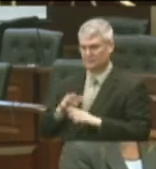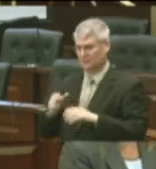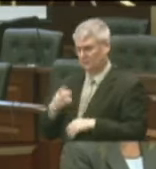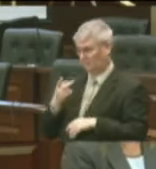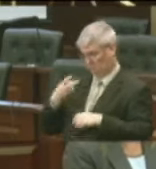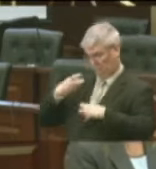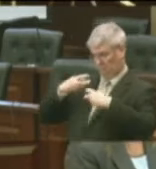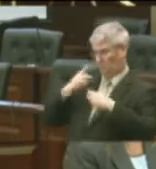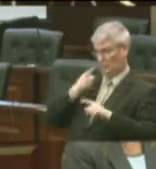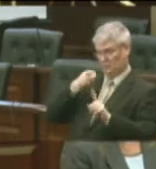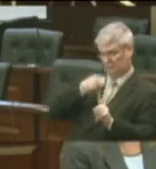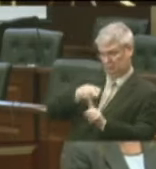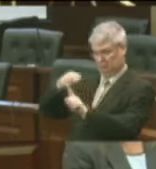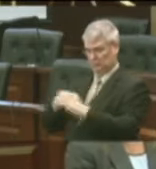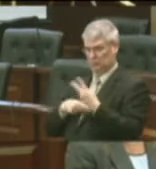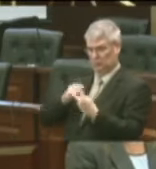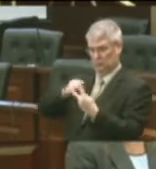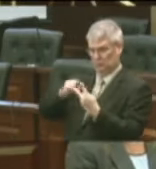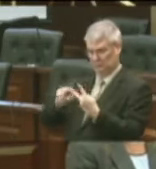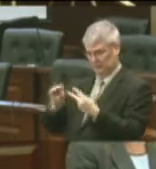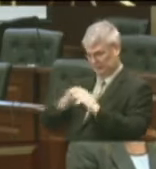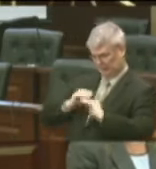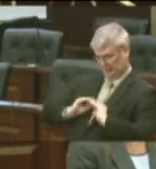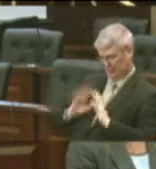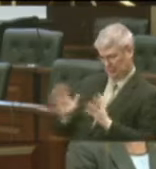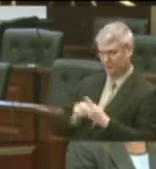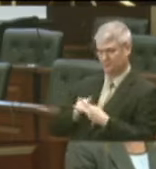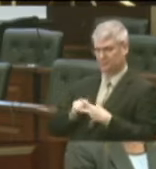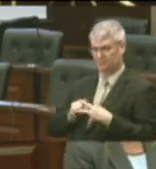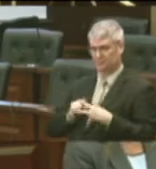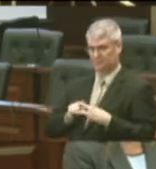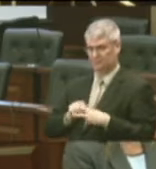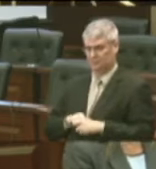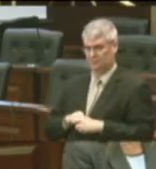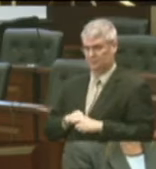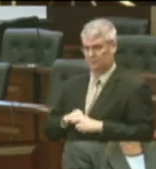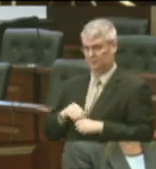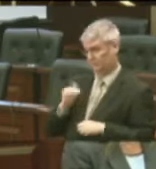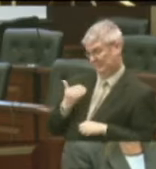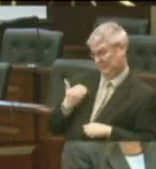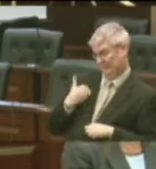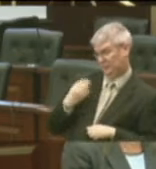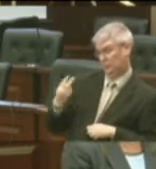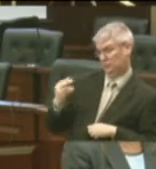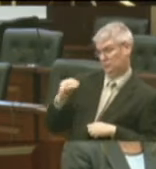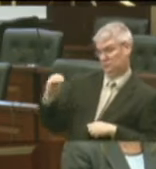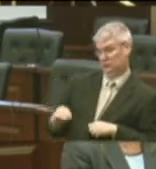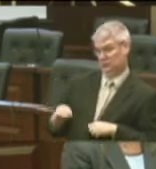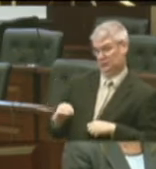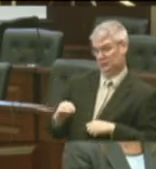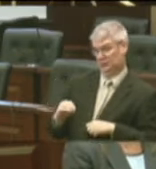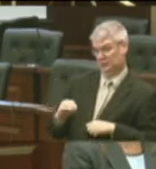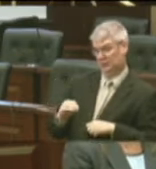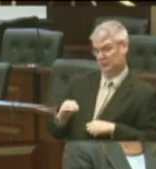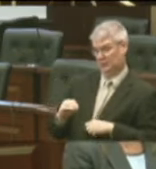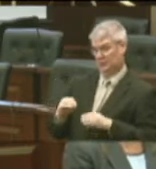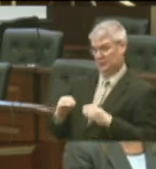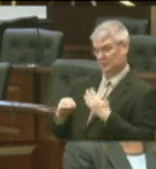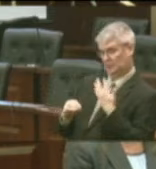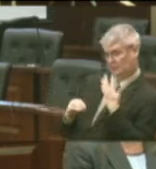belong. So when the 2% holdback in the spring and the 5% projected holdback for this year